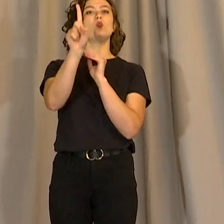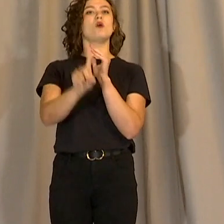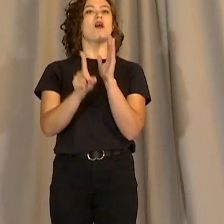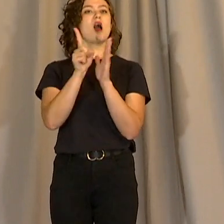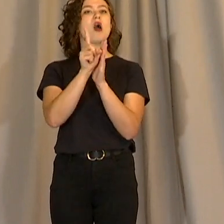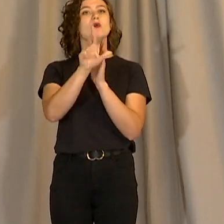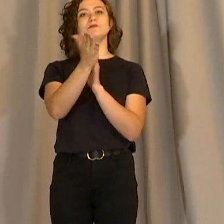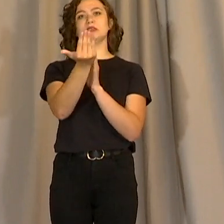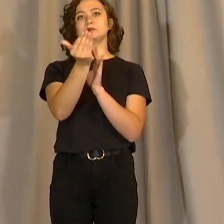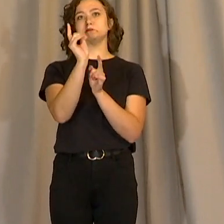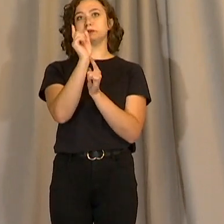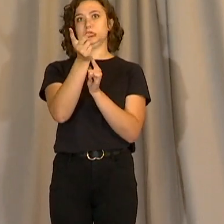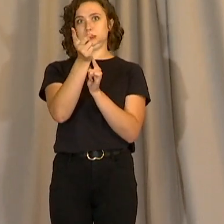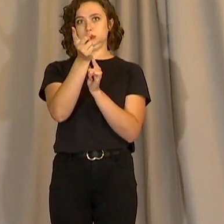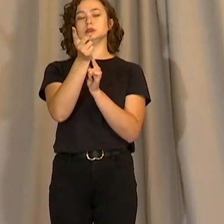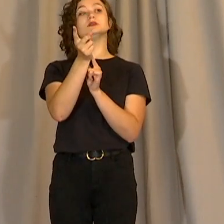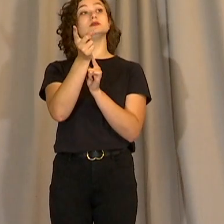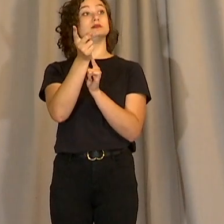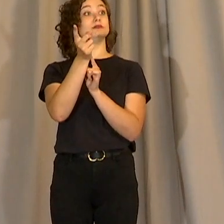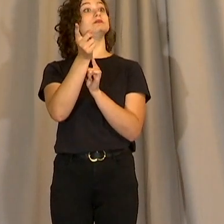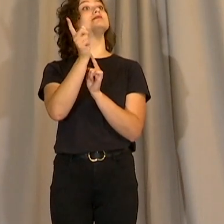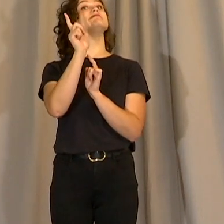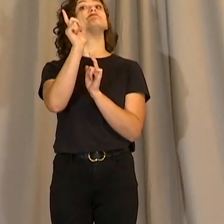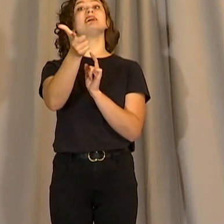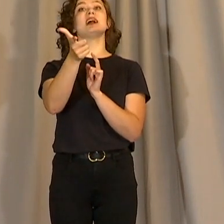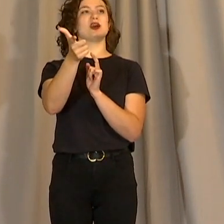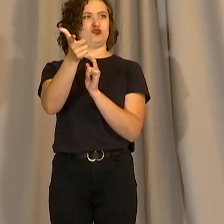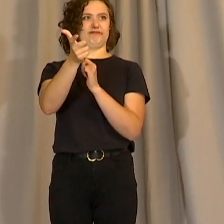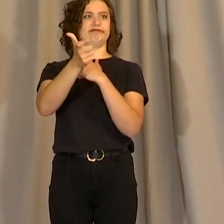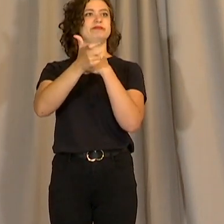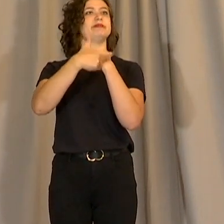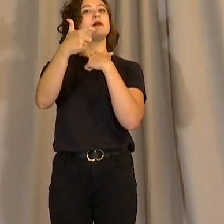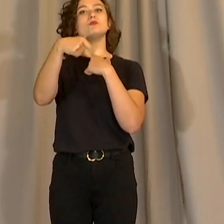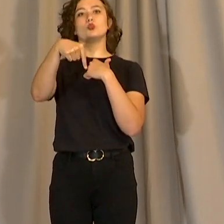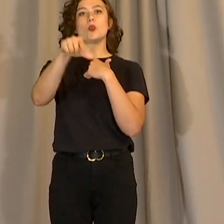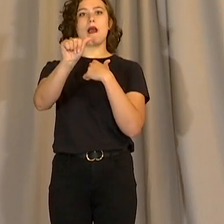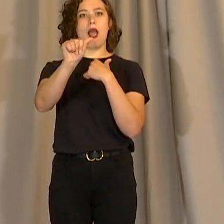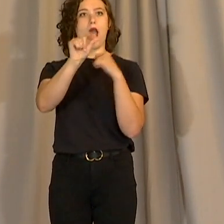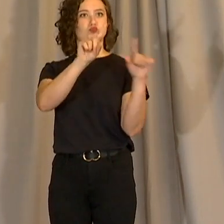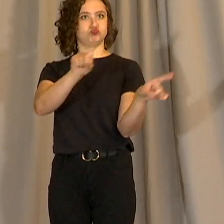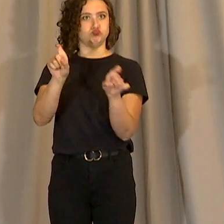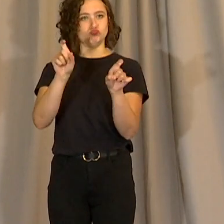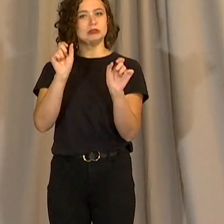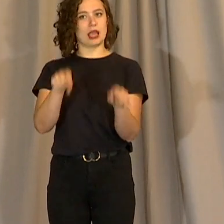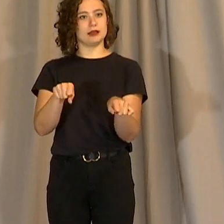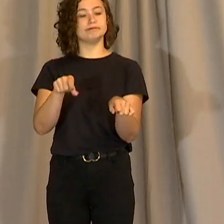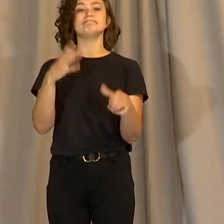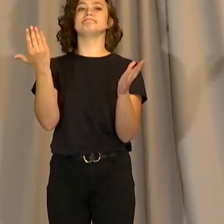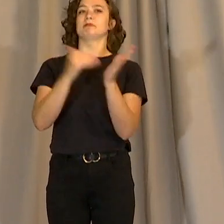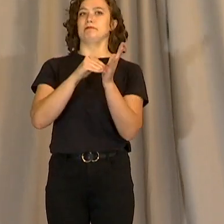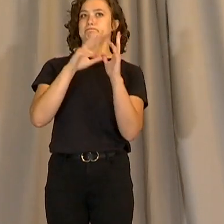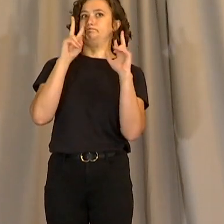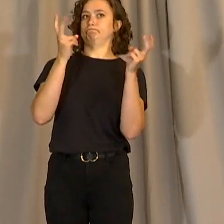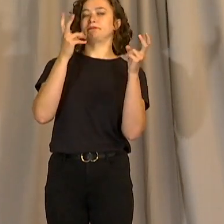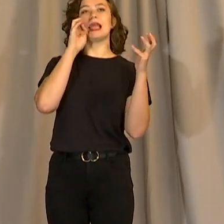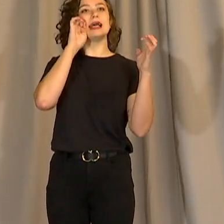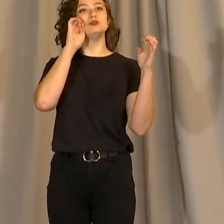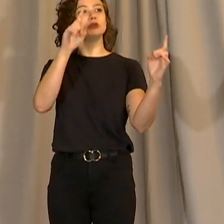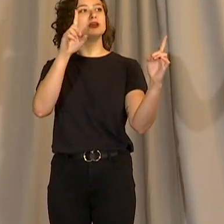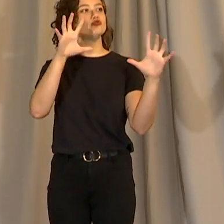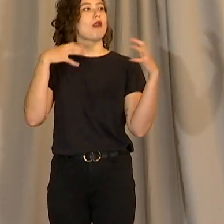we will be having some time for Q&A. Again, this breakout session is education and health,